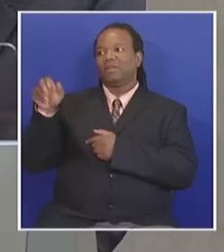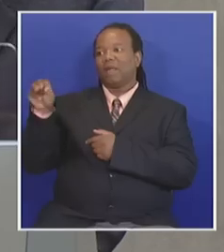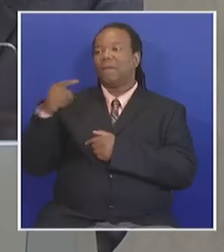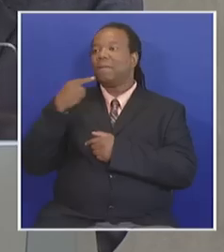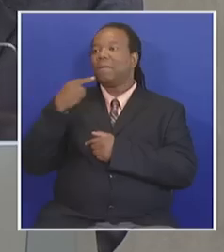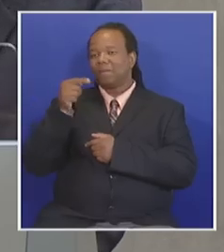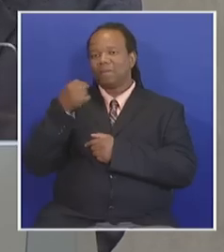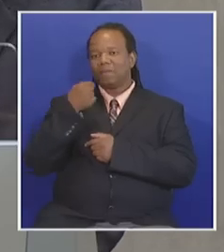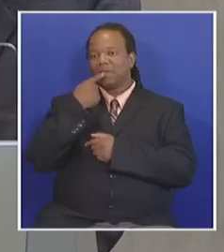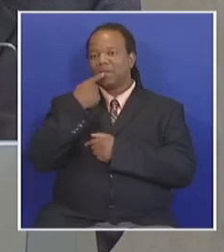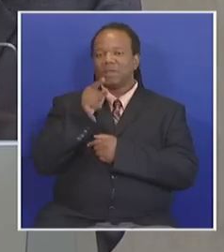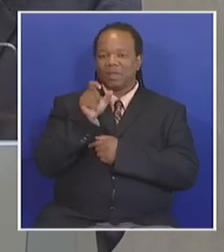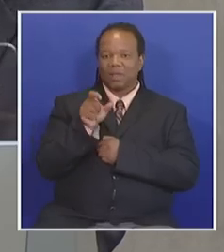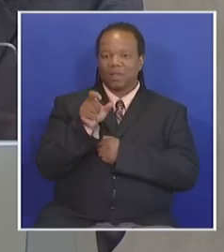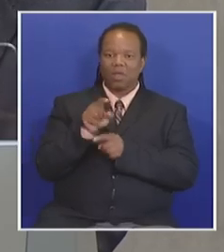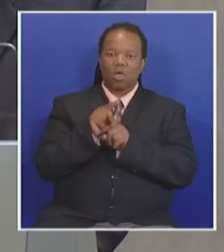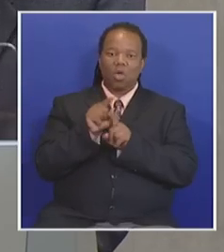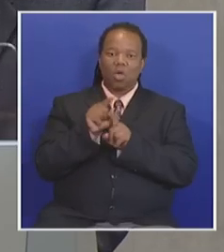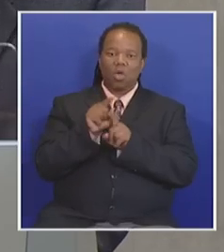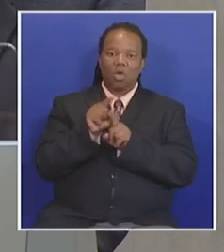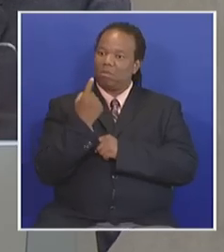almost exclusive dominance